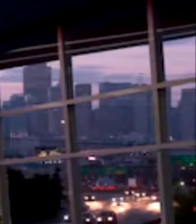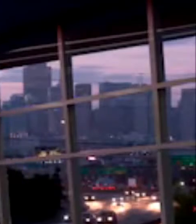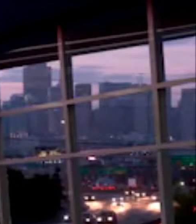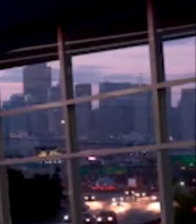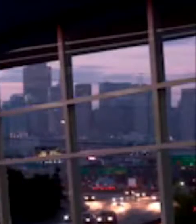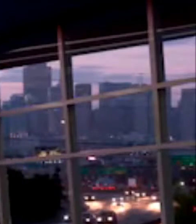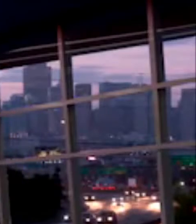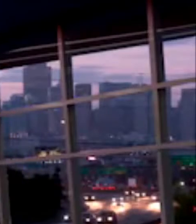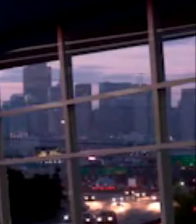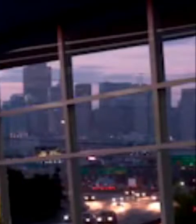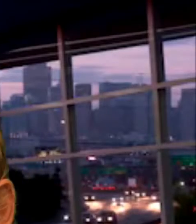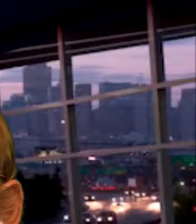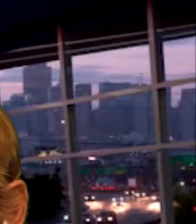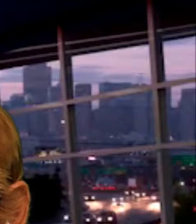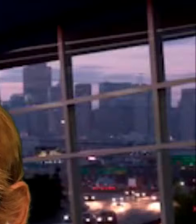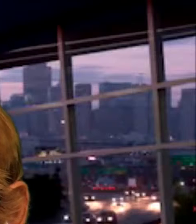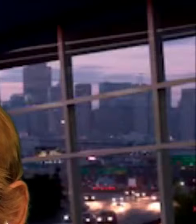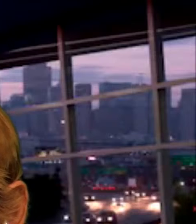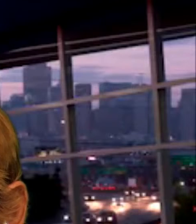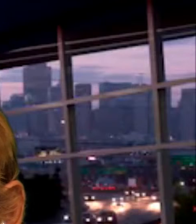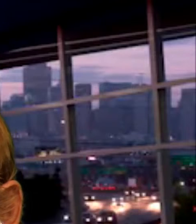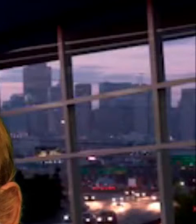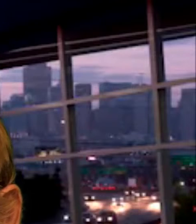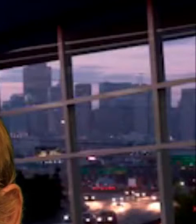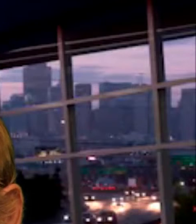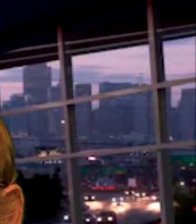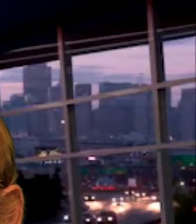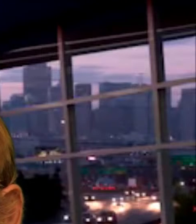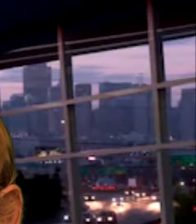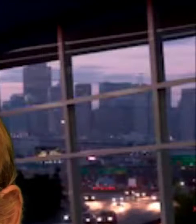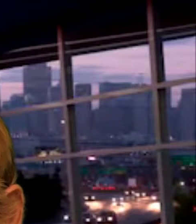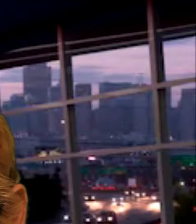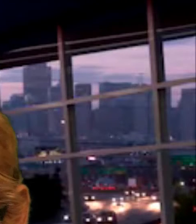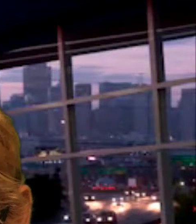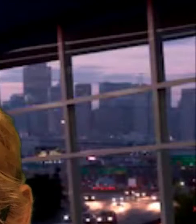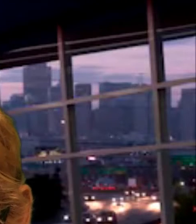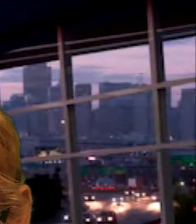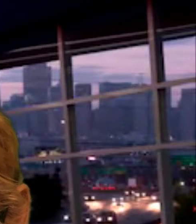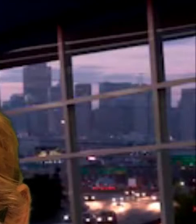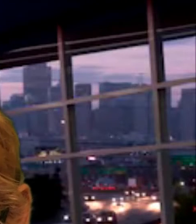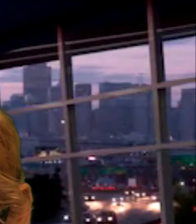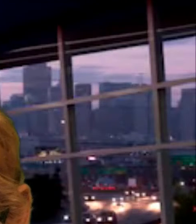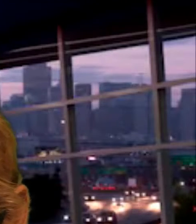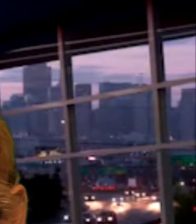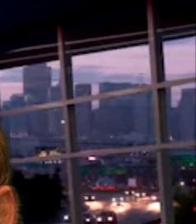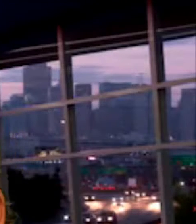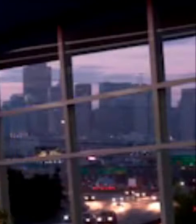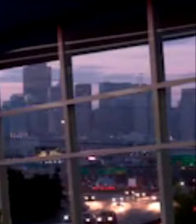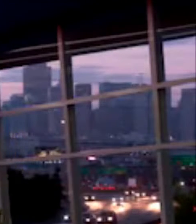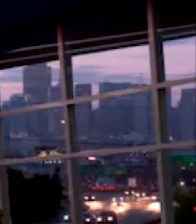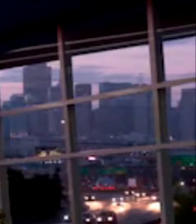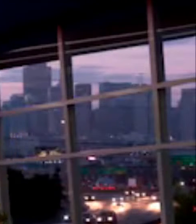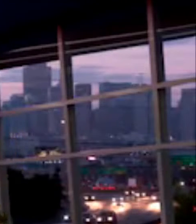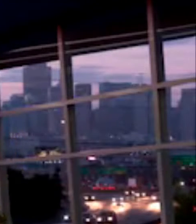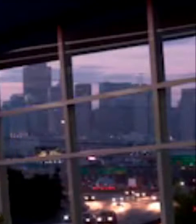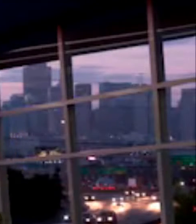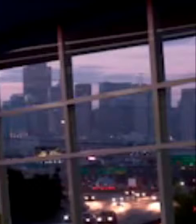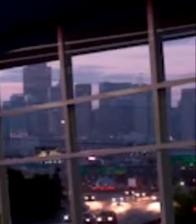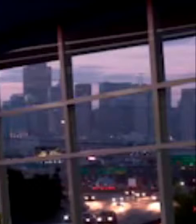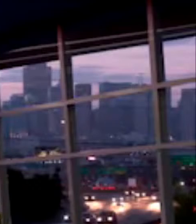www.recallgavin2020.com is reaching a point where the election to recall Governor Gavin Newsom will be on sometime